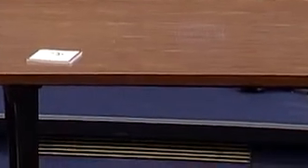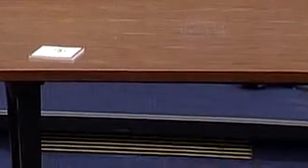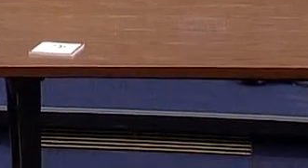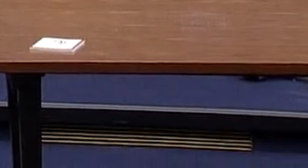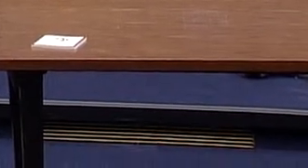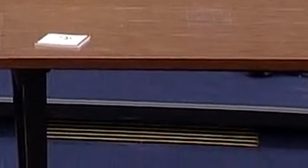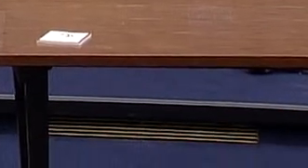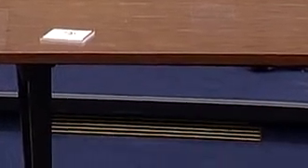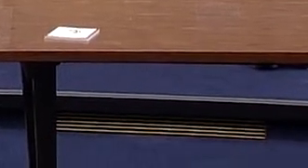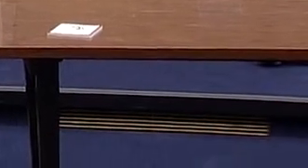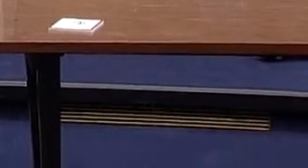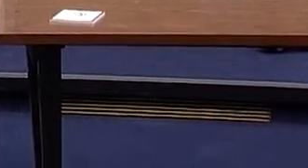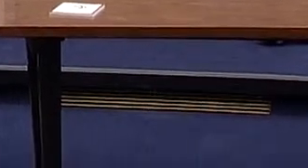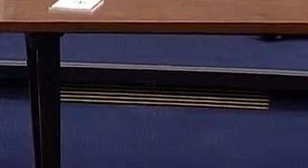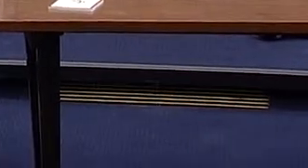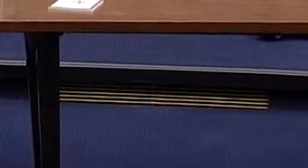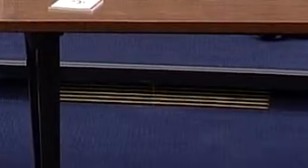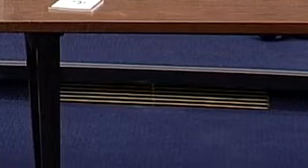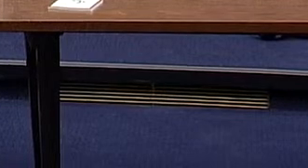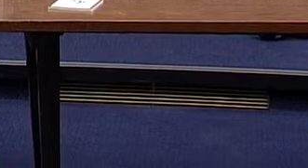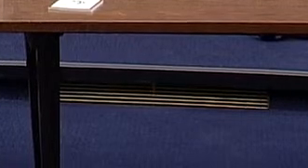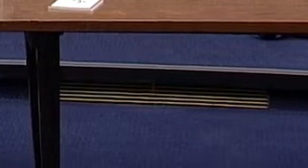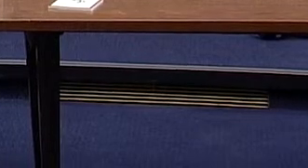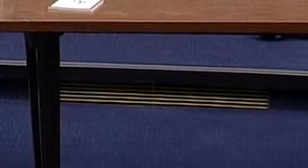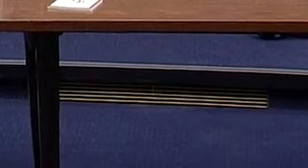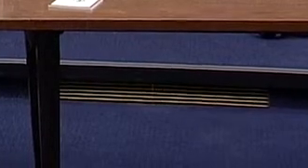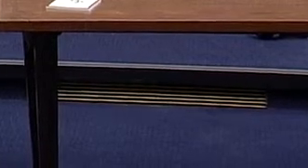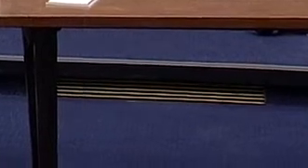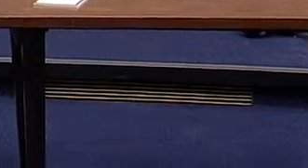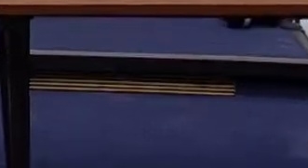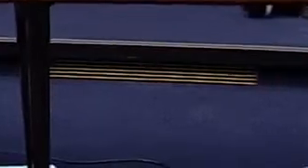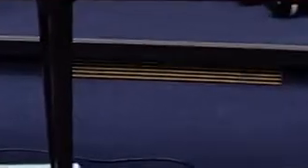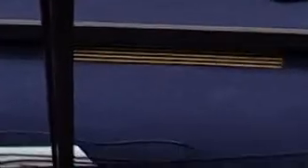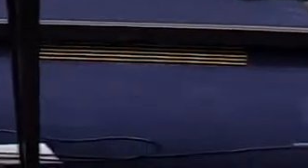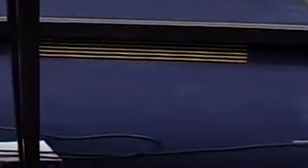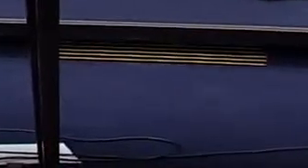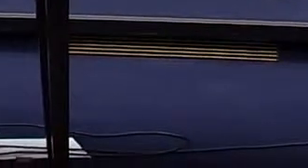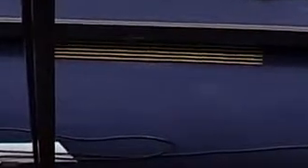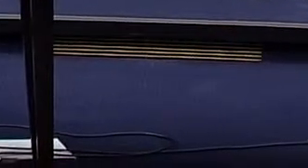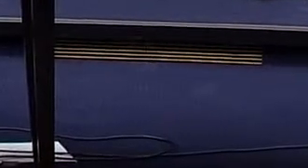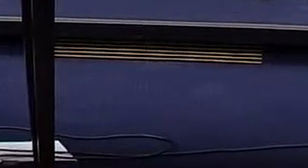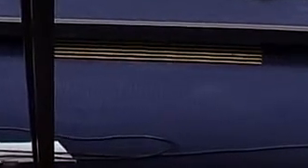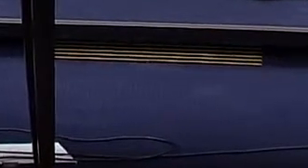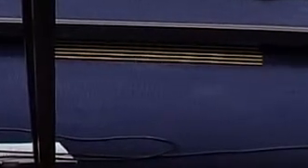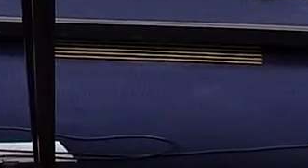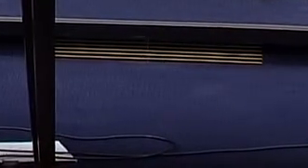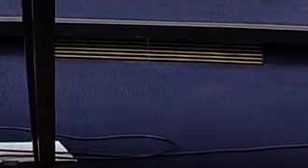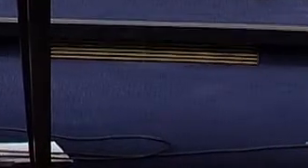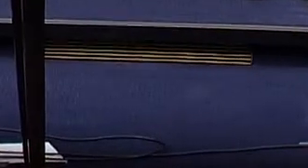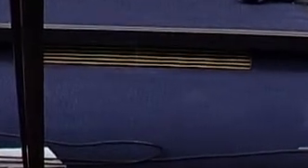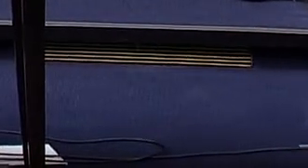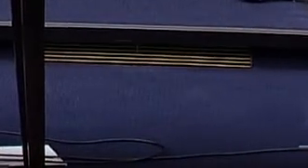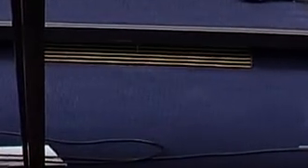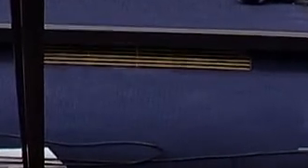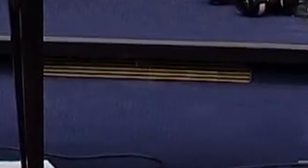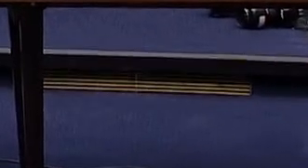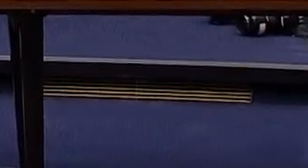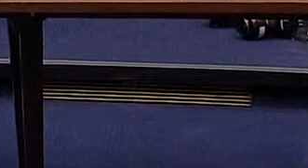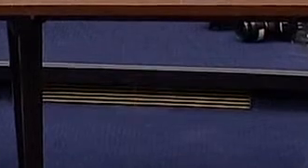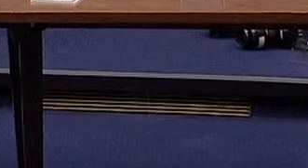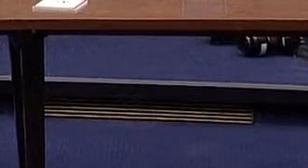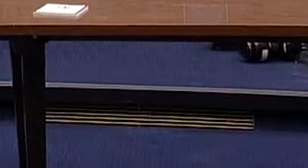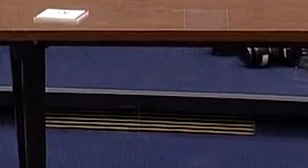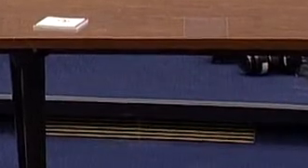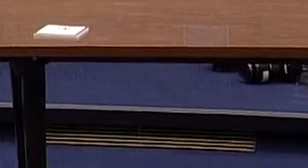They say Washington, D.C. statehood is unconstitutional, even though constitutional